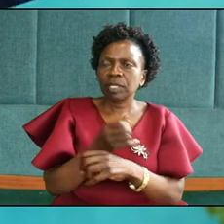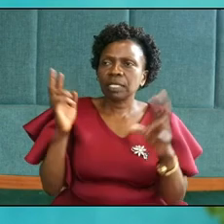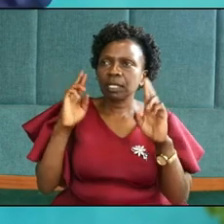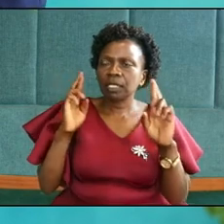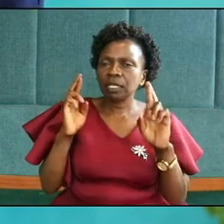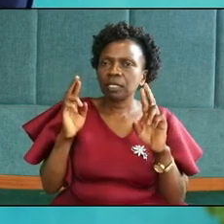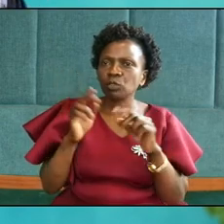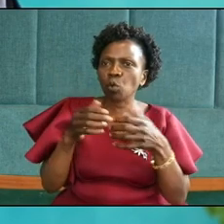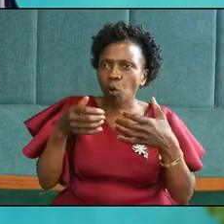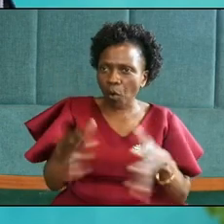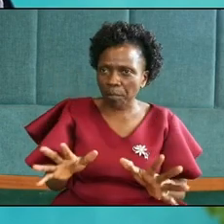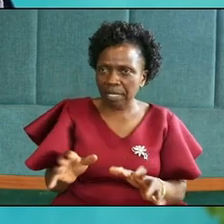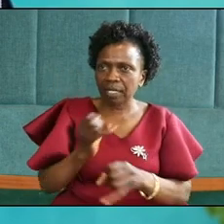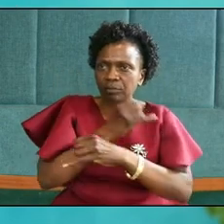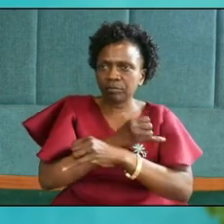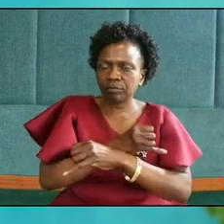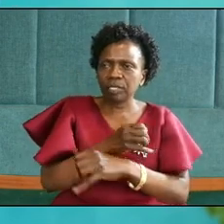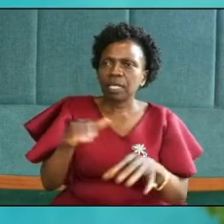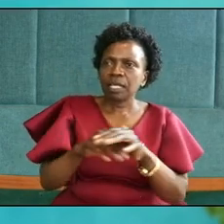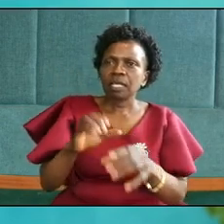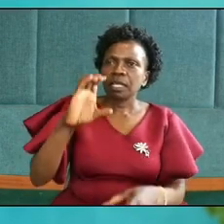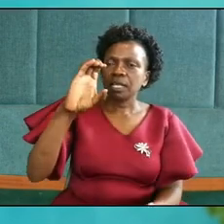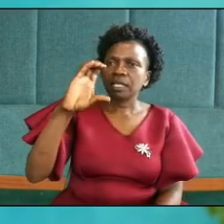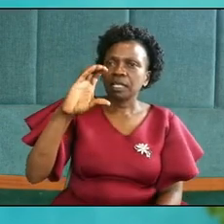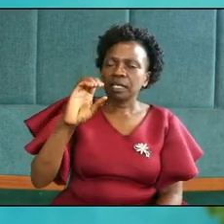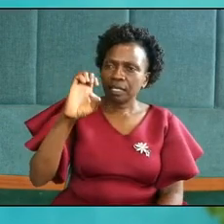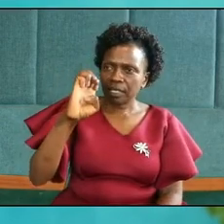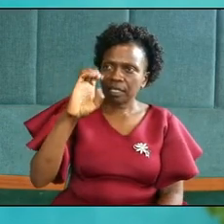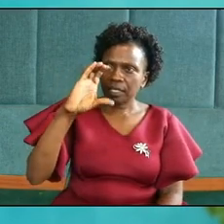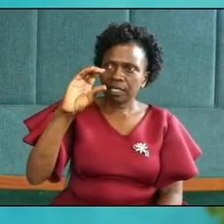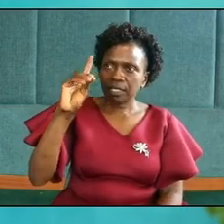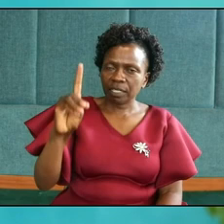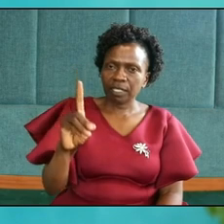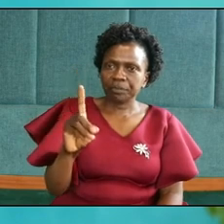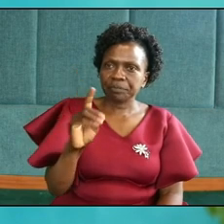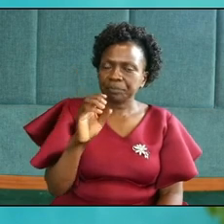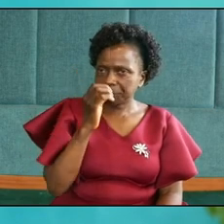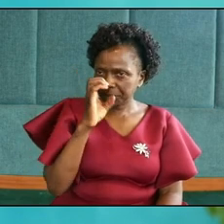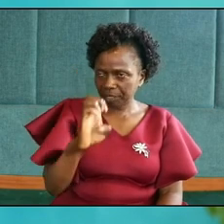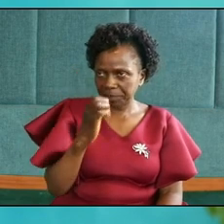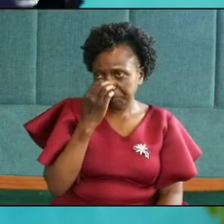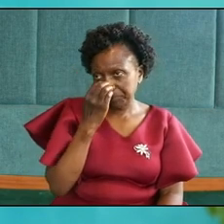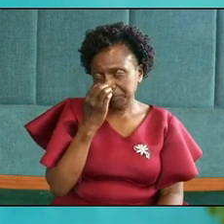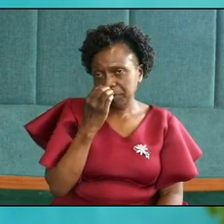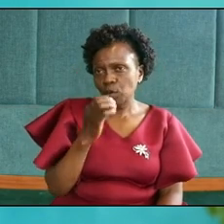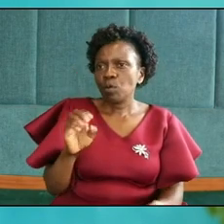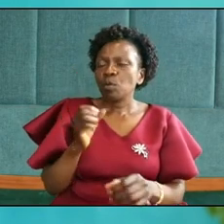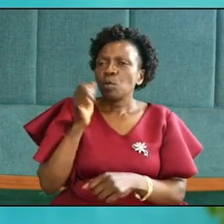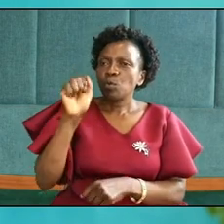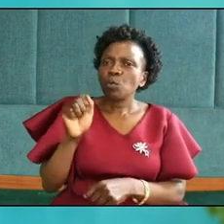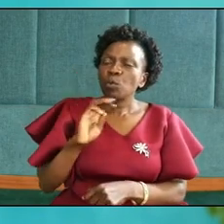ECD. Amen. And we can now train locally. And this church can be